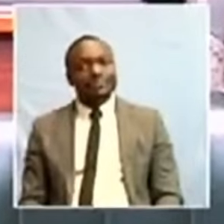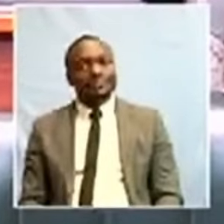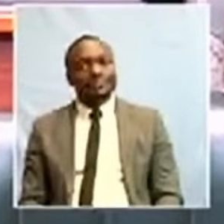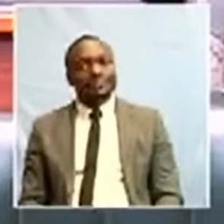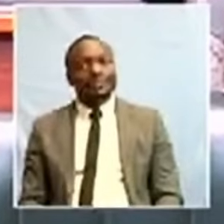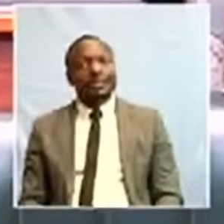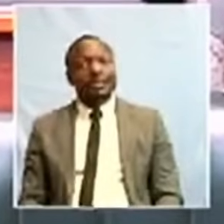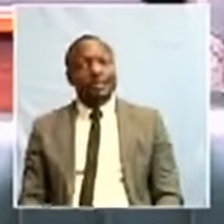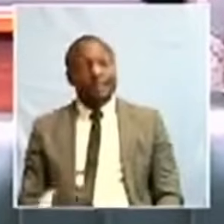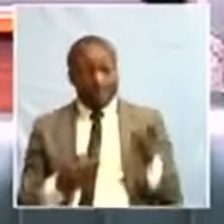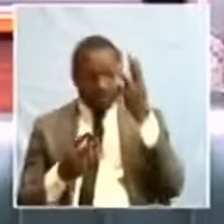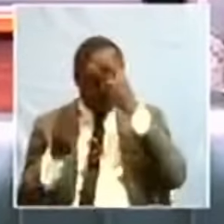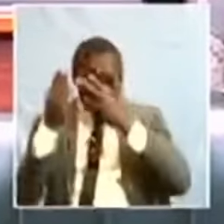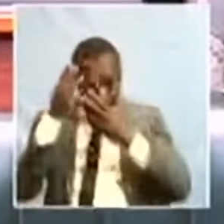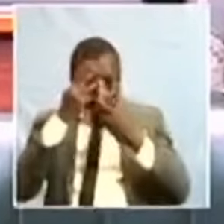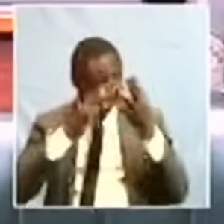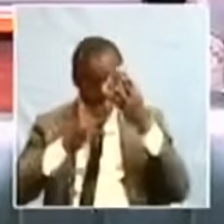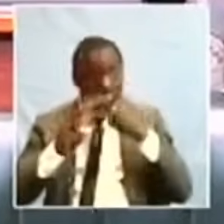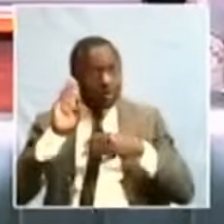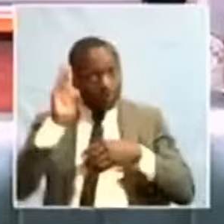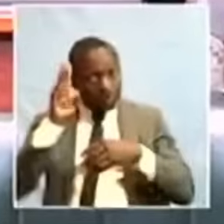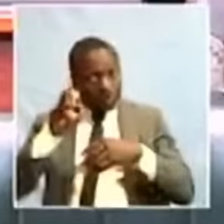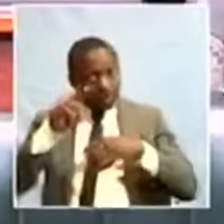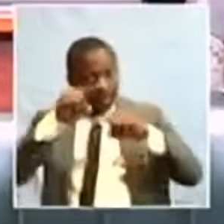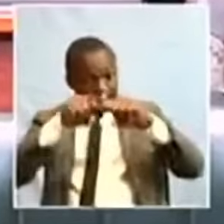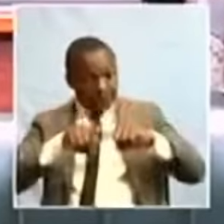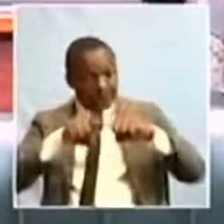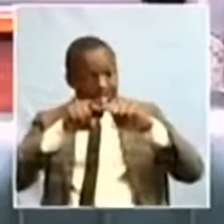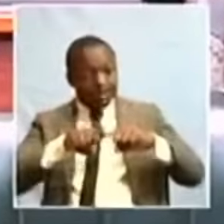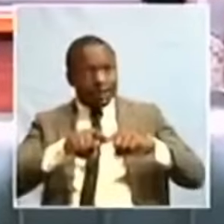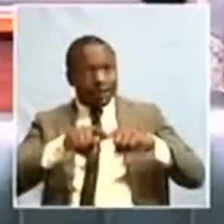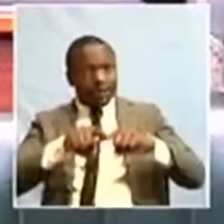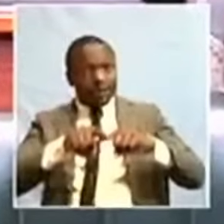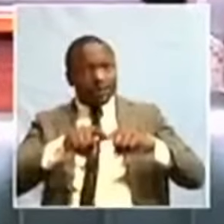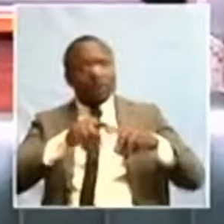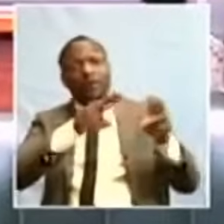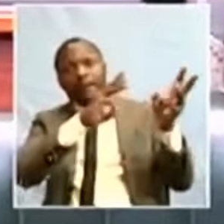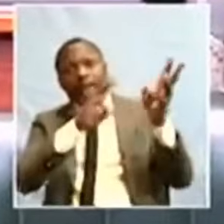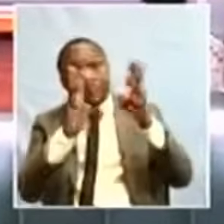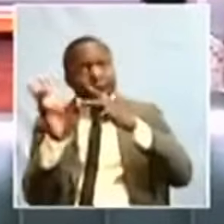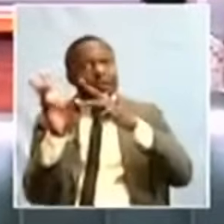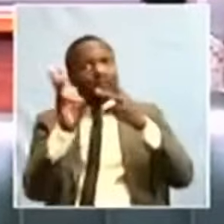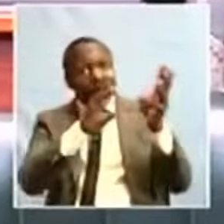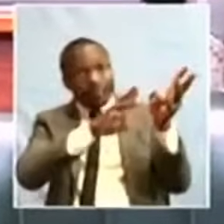I think the concern is, are we going to rely on the meteorological